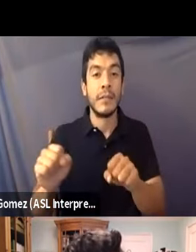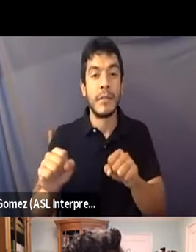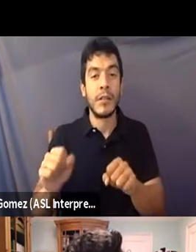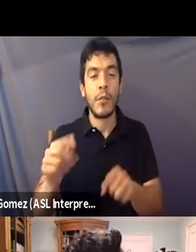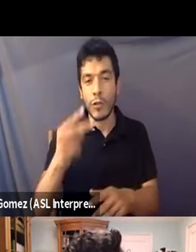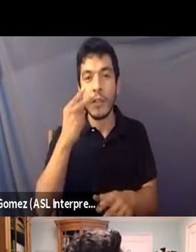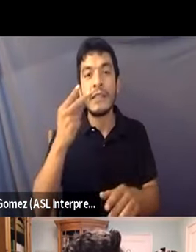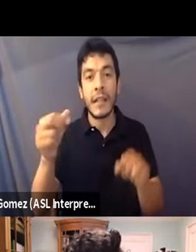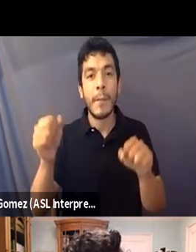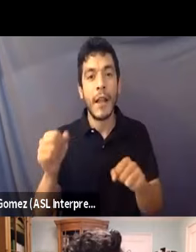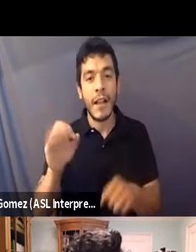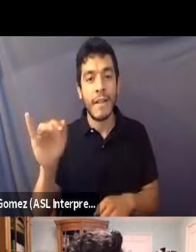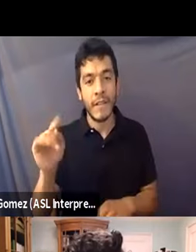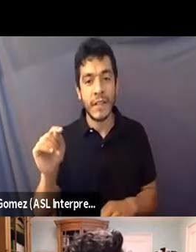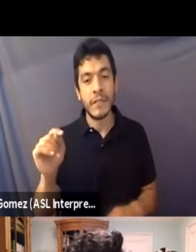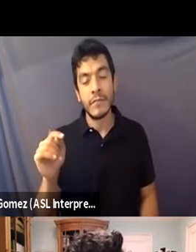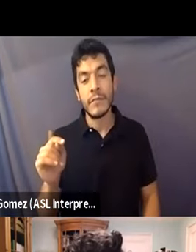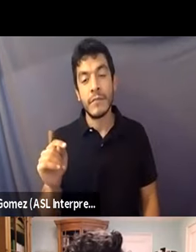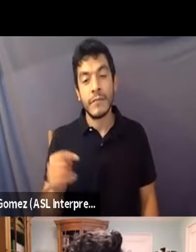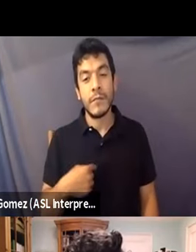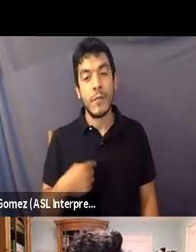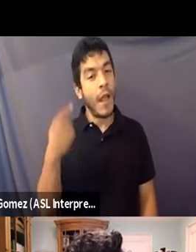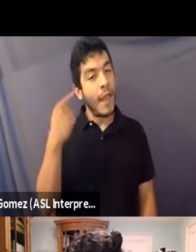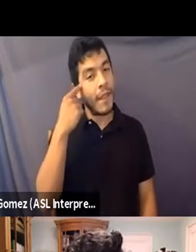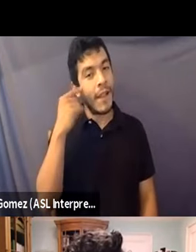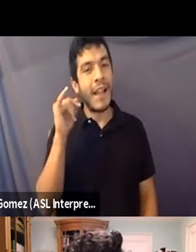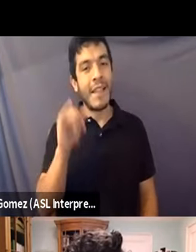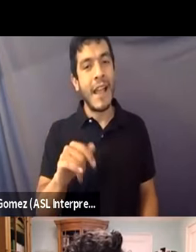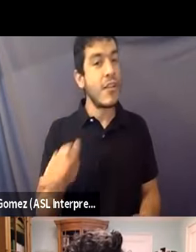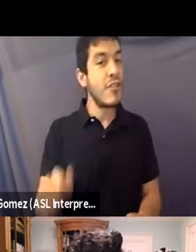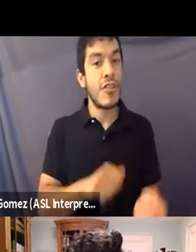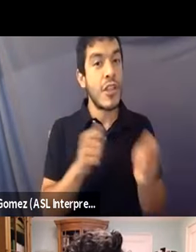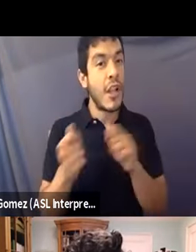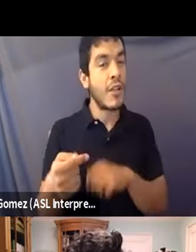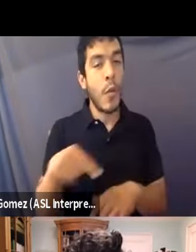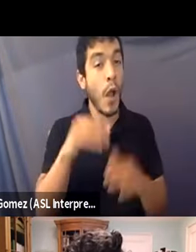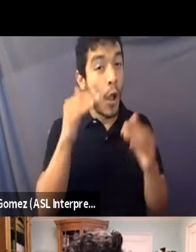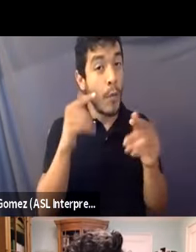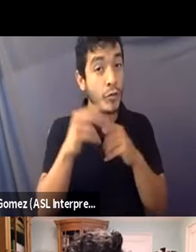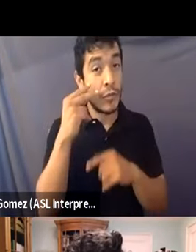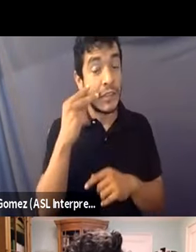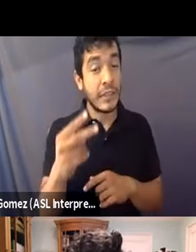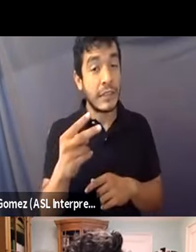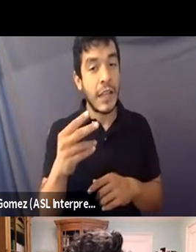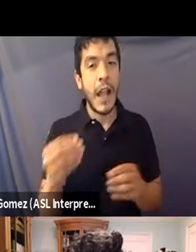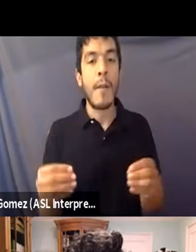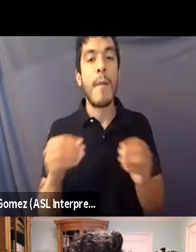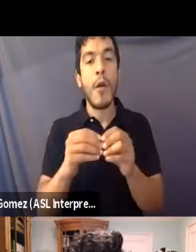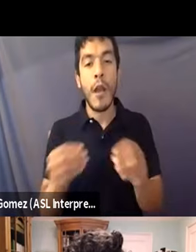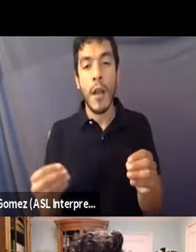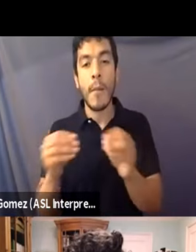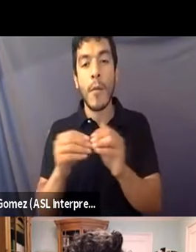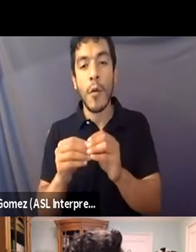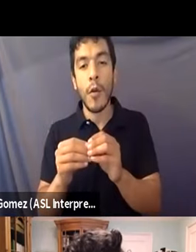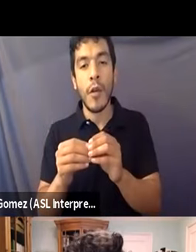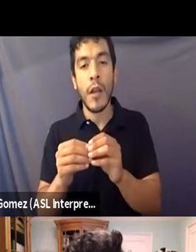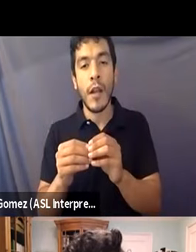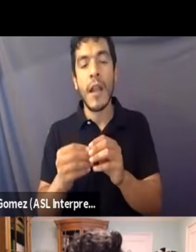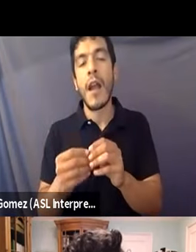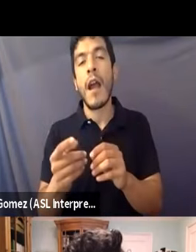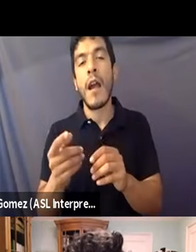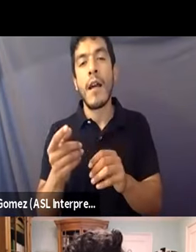of it. And so I think it is that, that change that we're hoping to see. And so more and more solidarity can happen between